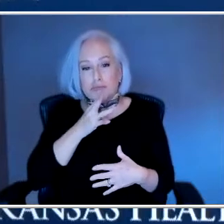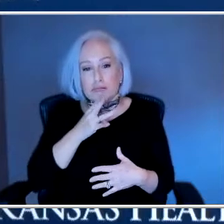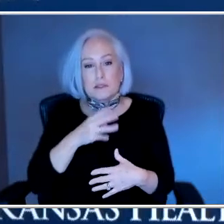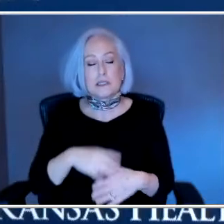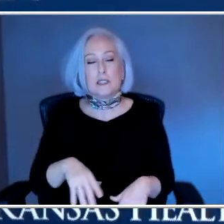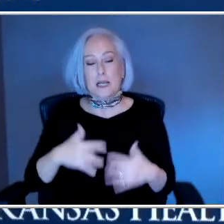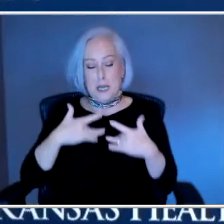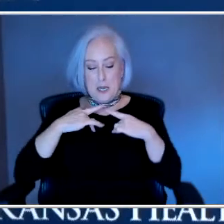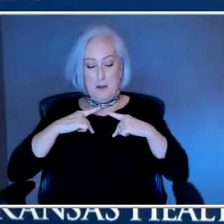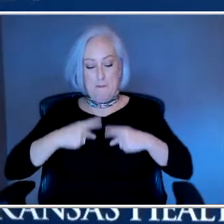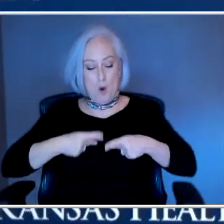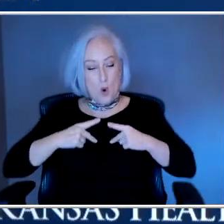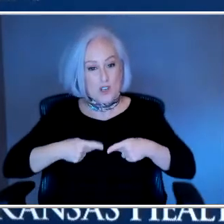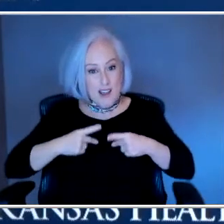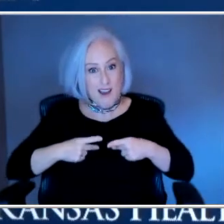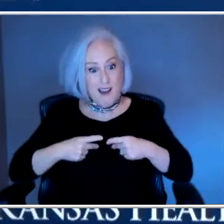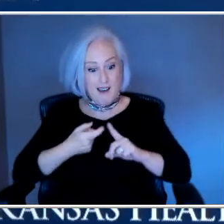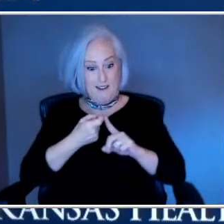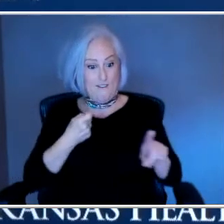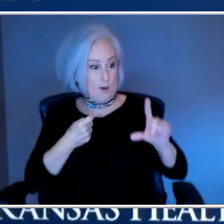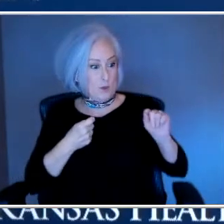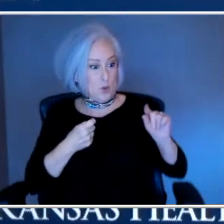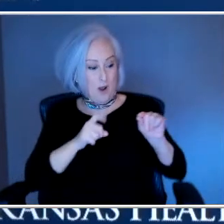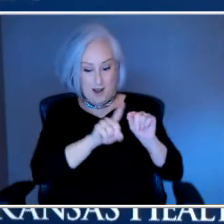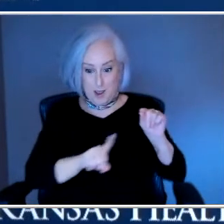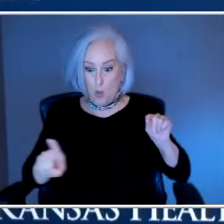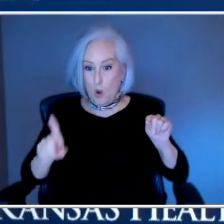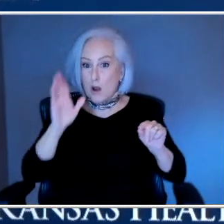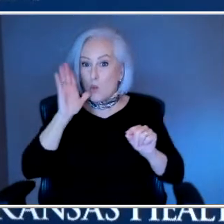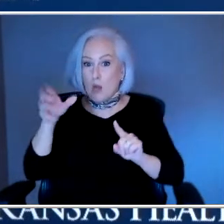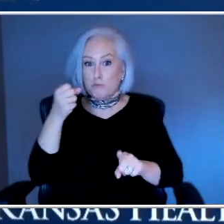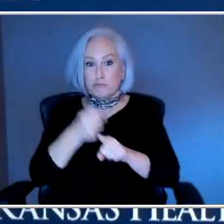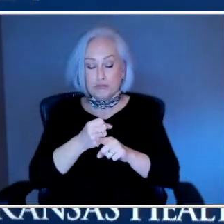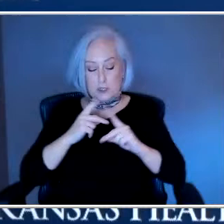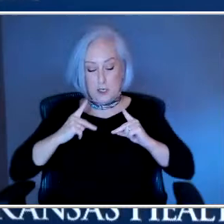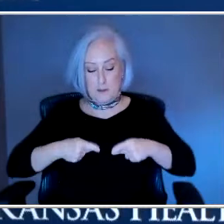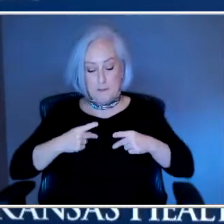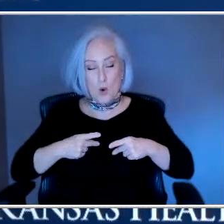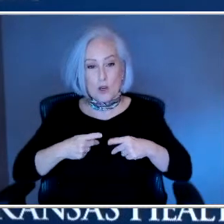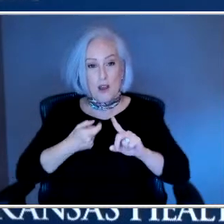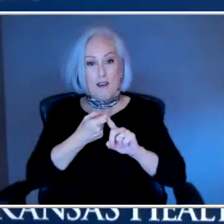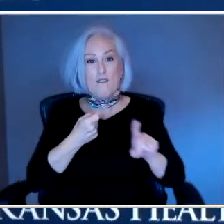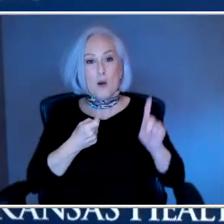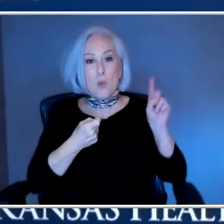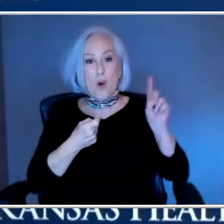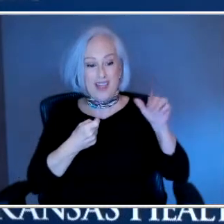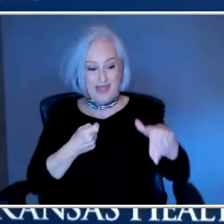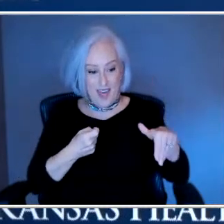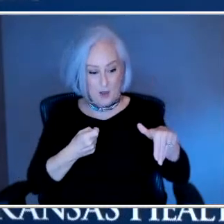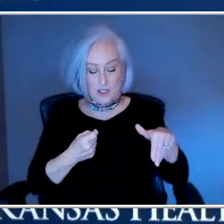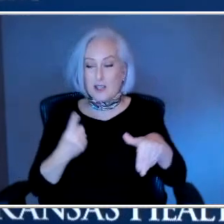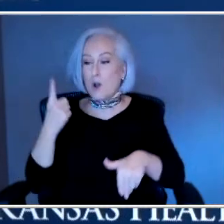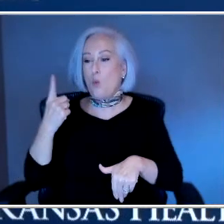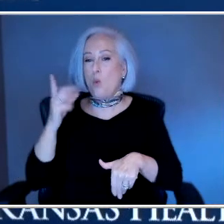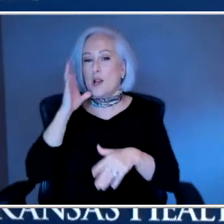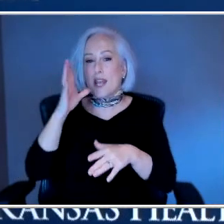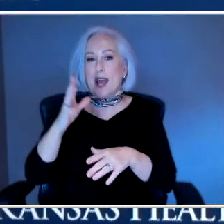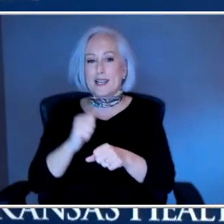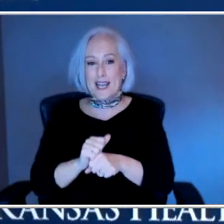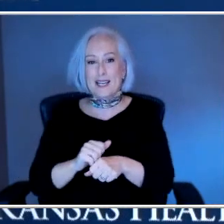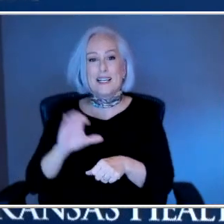get pneumonia, and unfortunately also 1 in 1,000 kids can get a central nervous system type infection